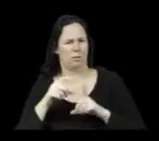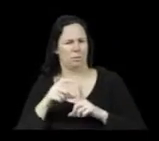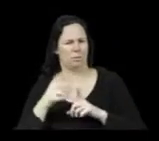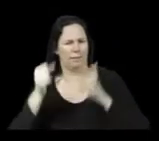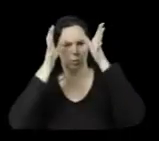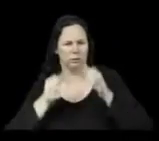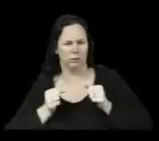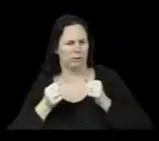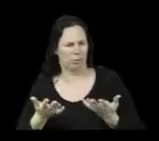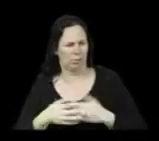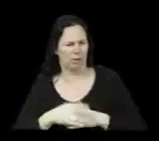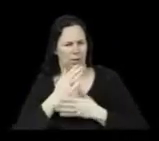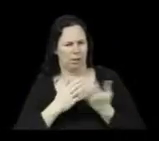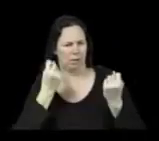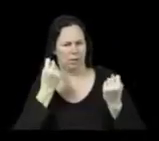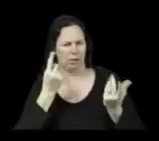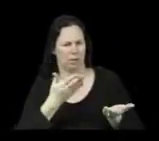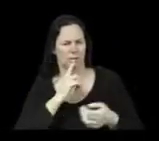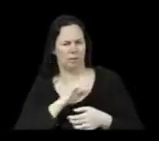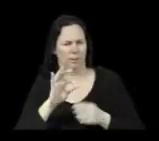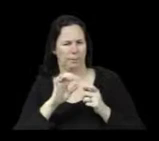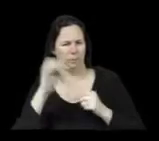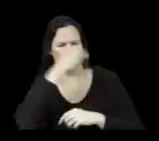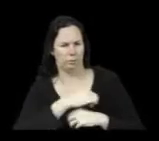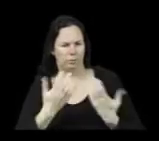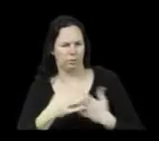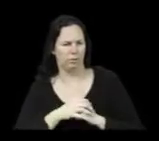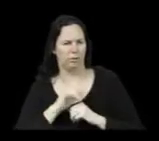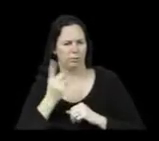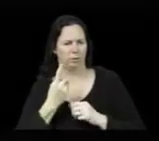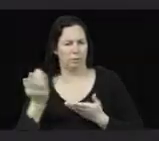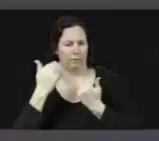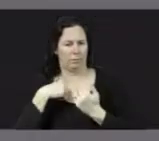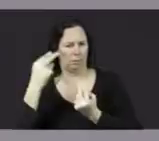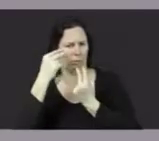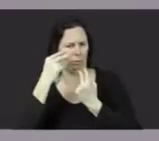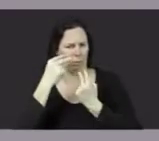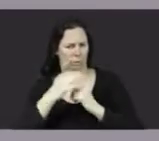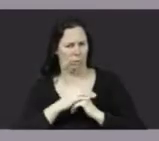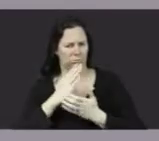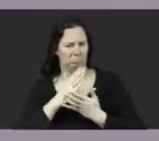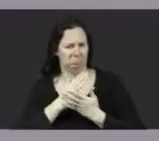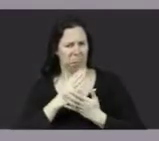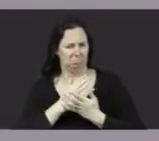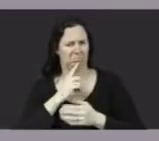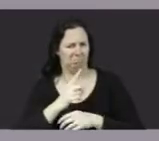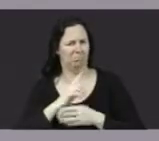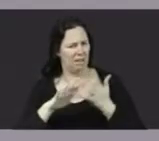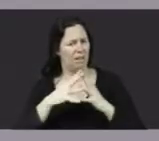expecting her to look at me and say, "Don't be stupid." But she gave me a look that pretty much said, "How do you